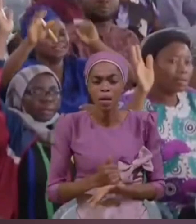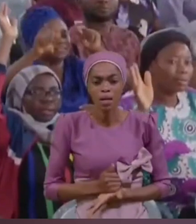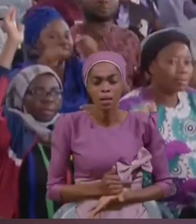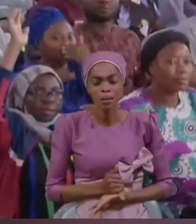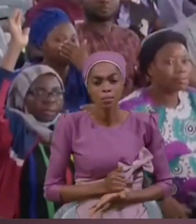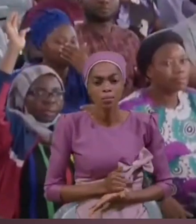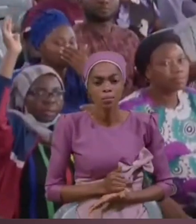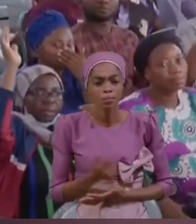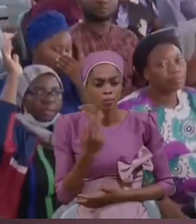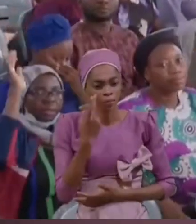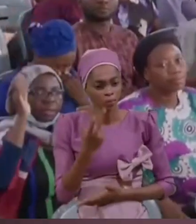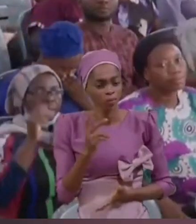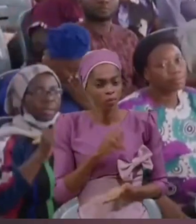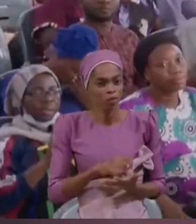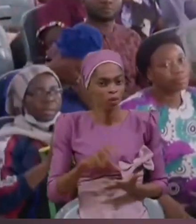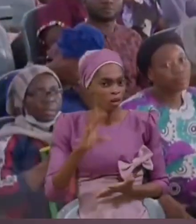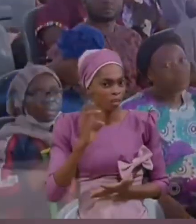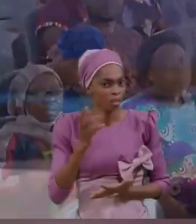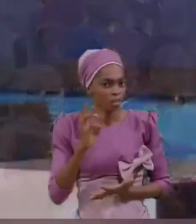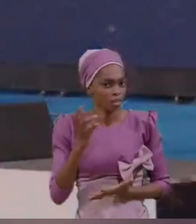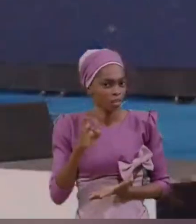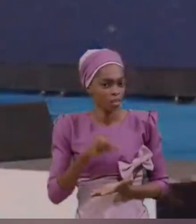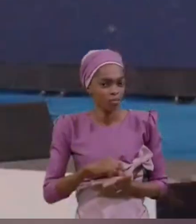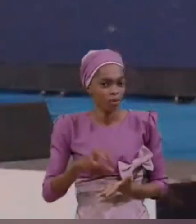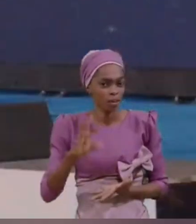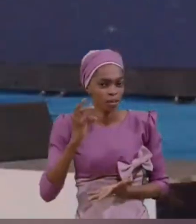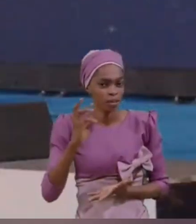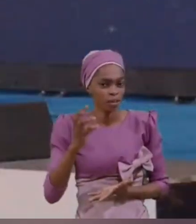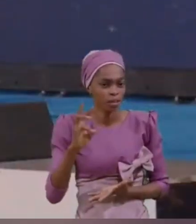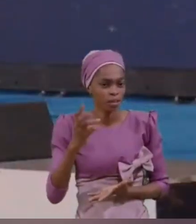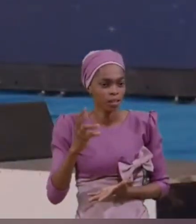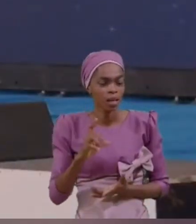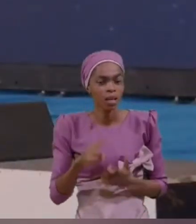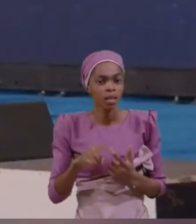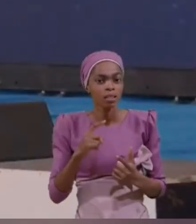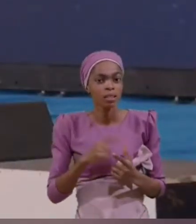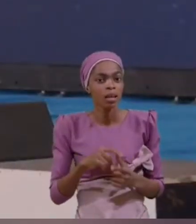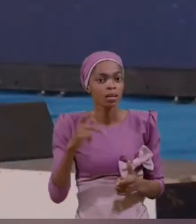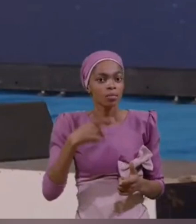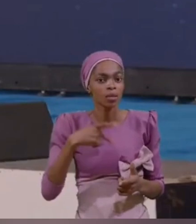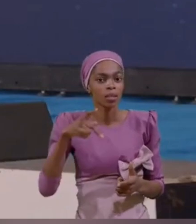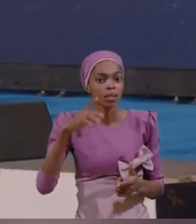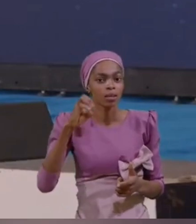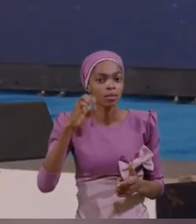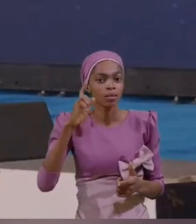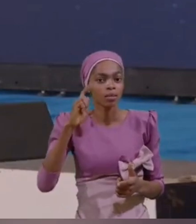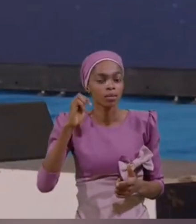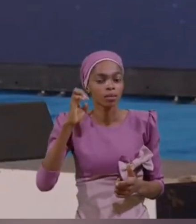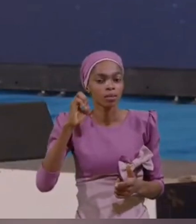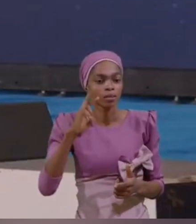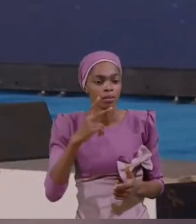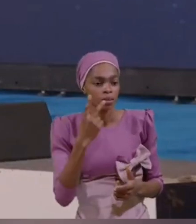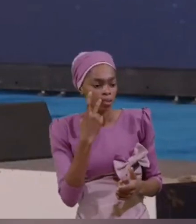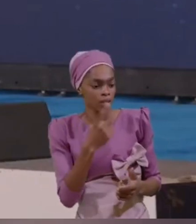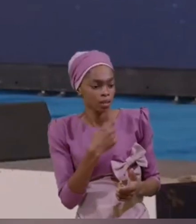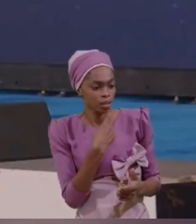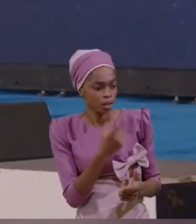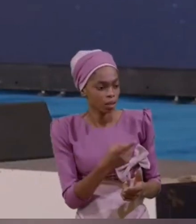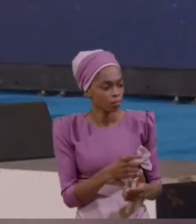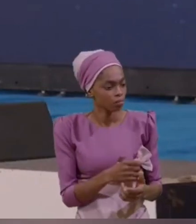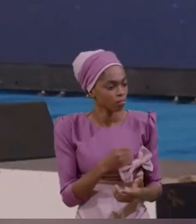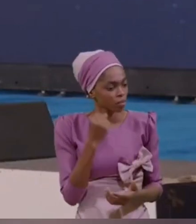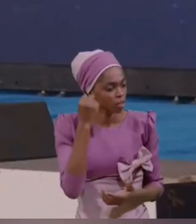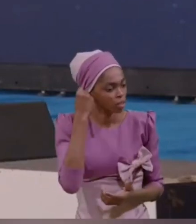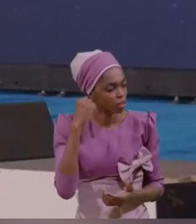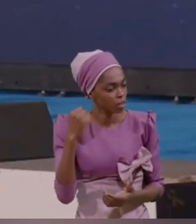at verse 6. In verse 6, then Peter said, silver